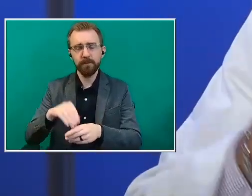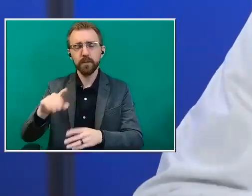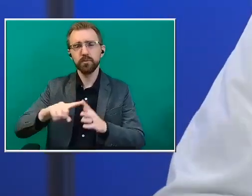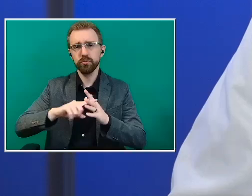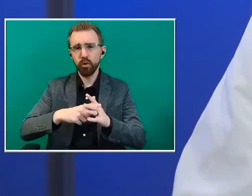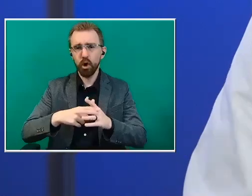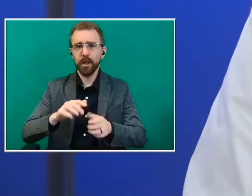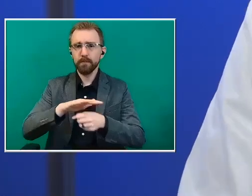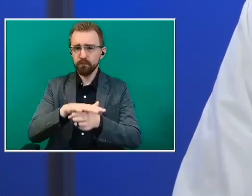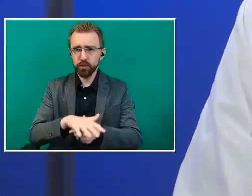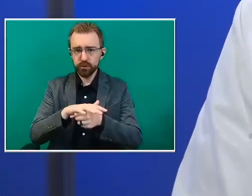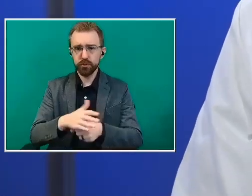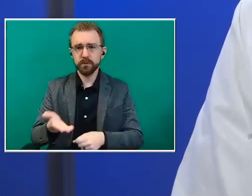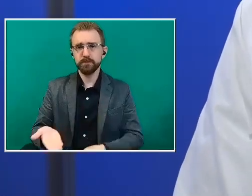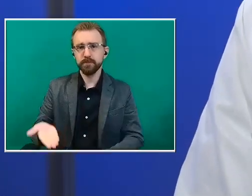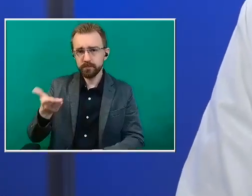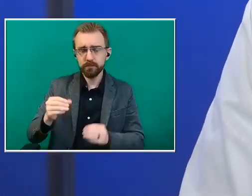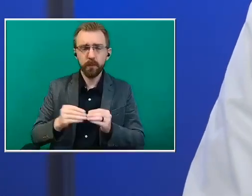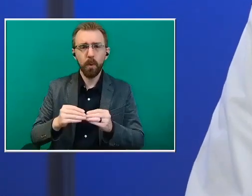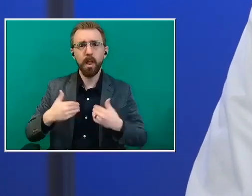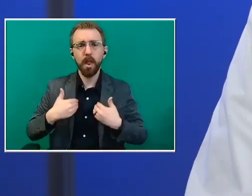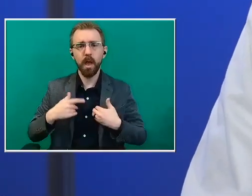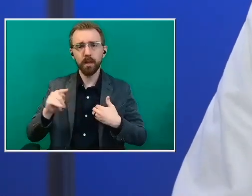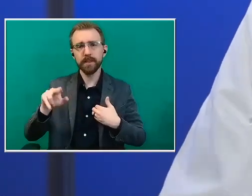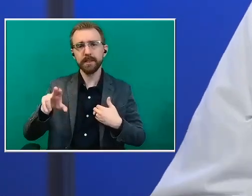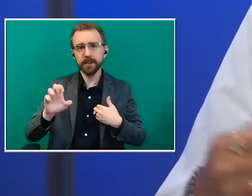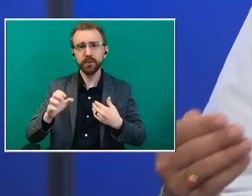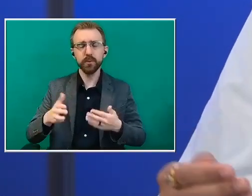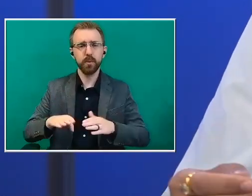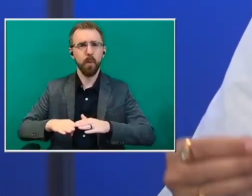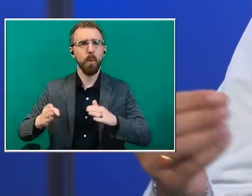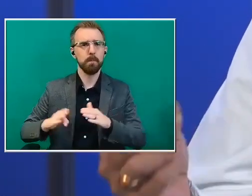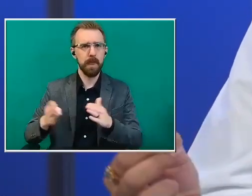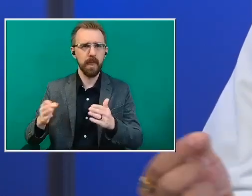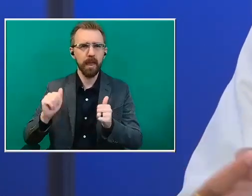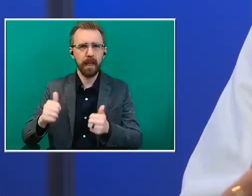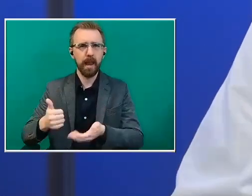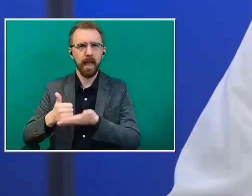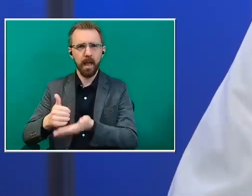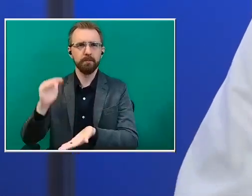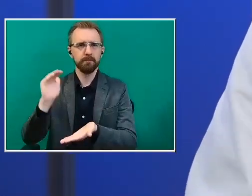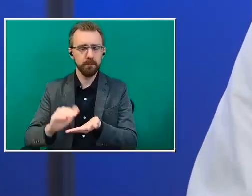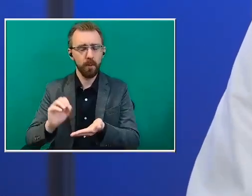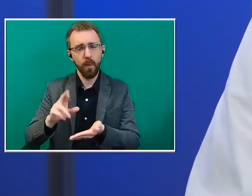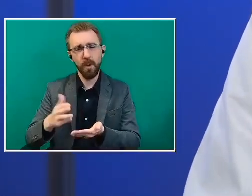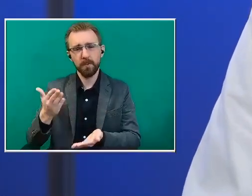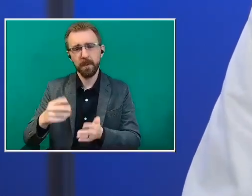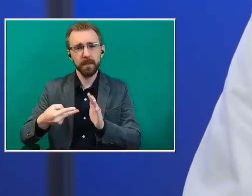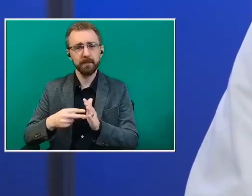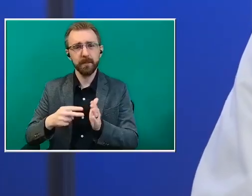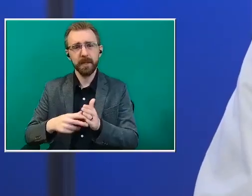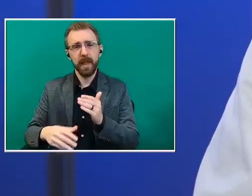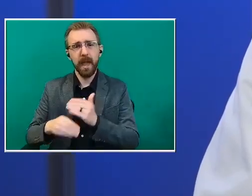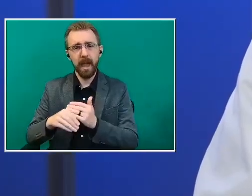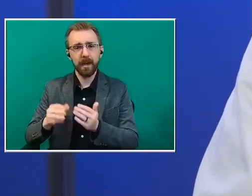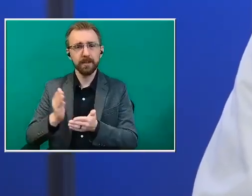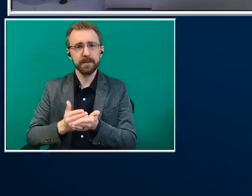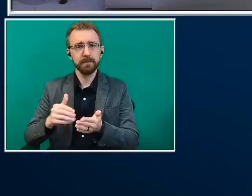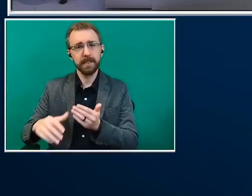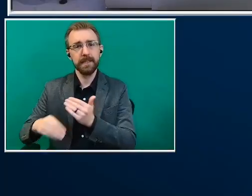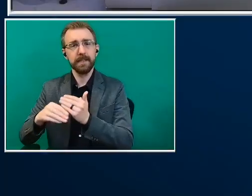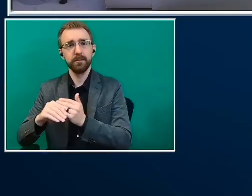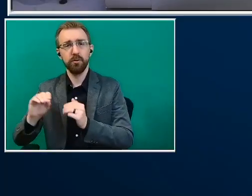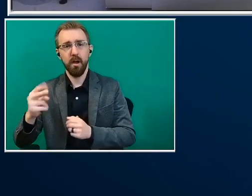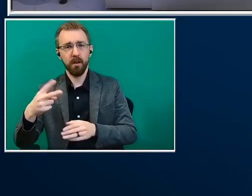more lung tissue at nighttime can help eliminate that, or sometimes it may mean adding some amount of additional oxygen into the machine.